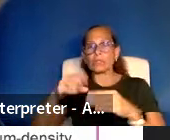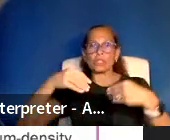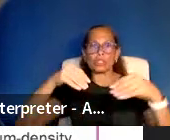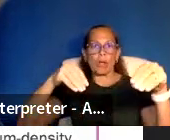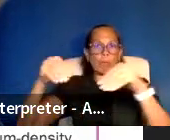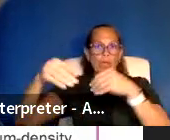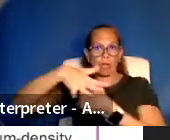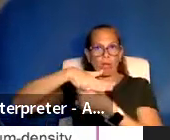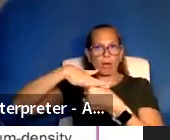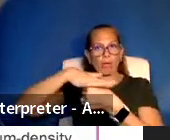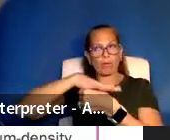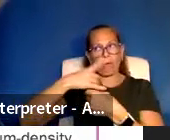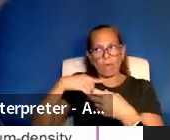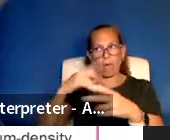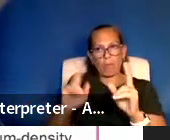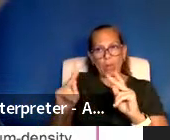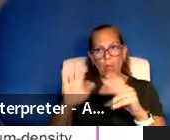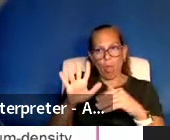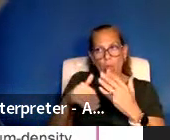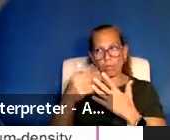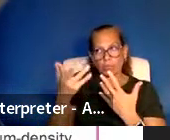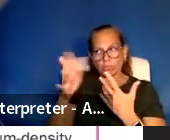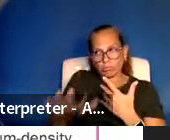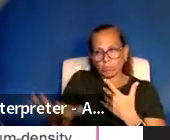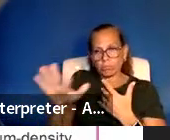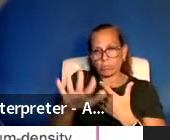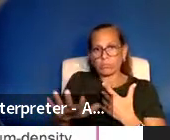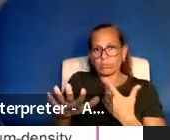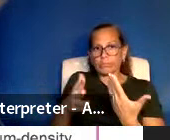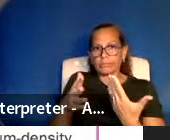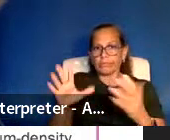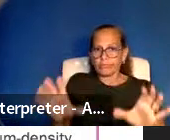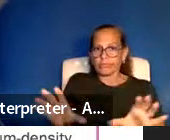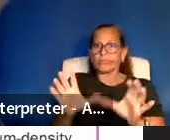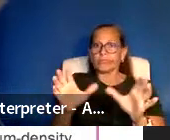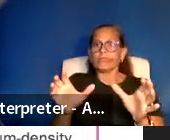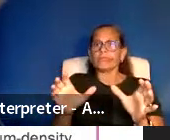that encourages quality public spaces with active